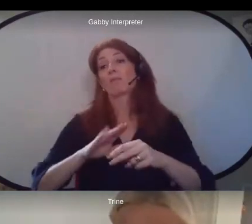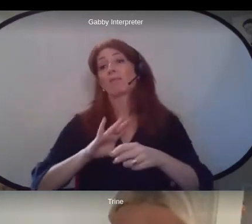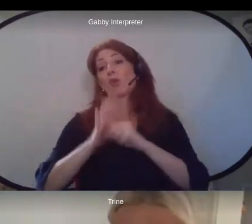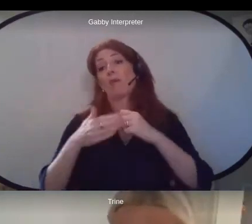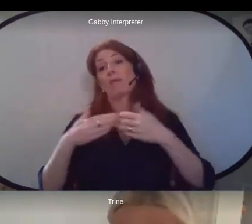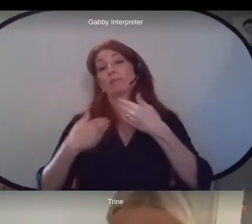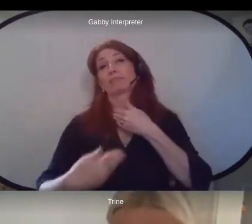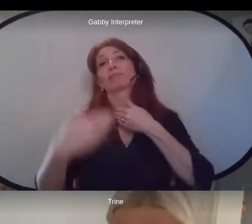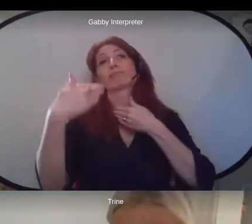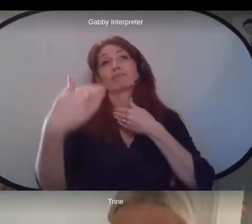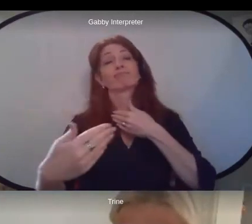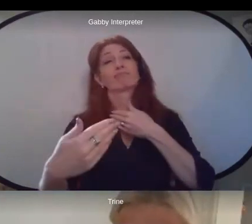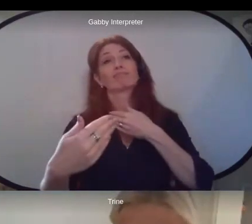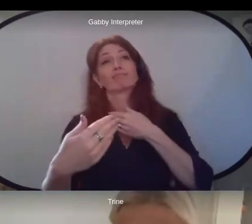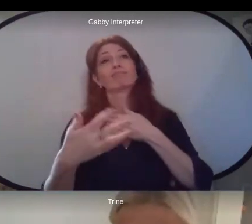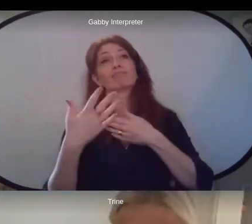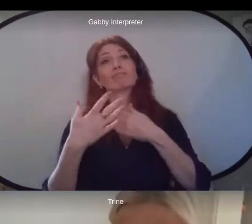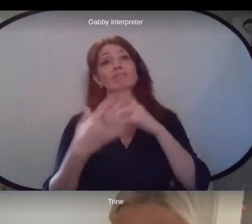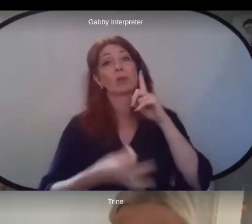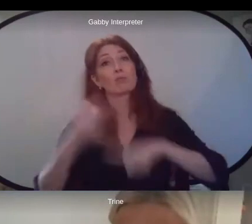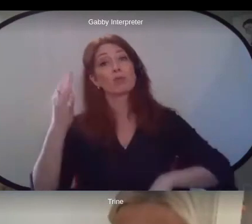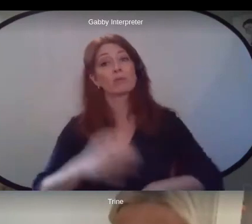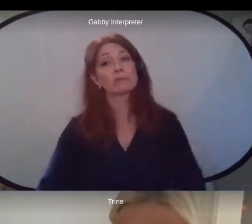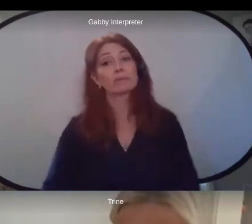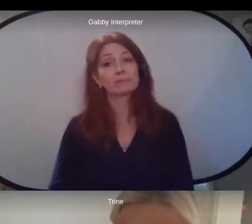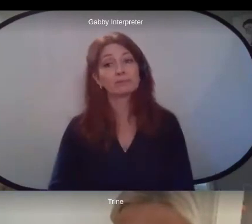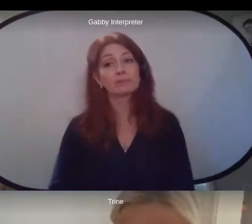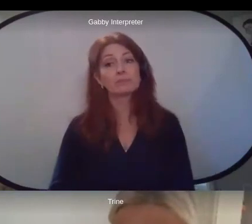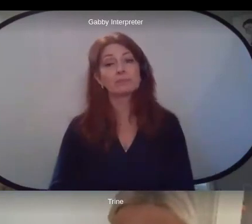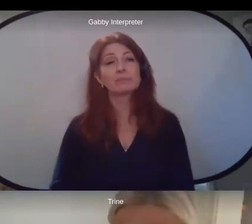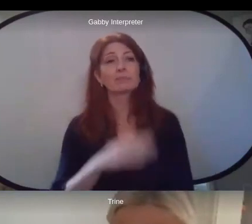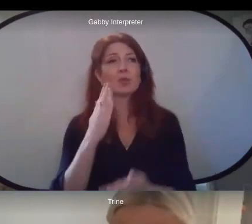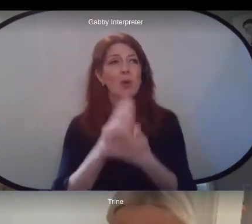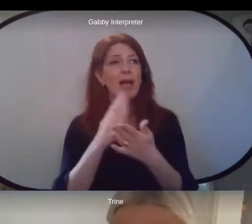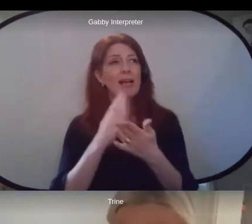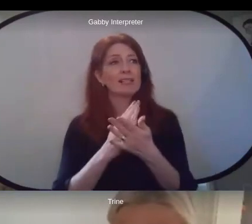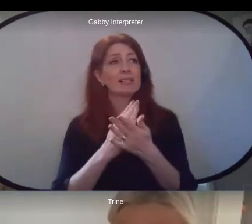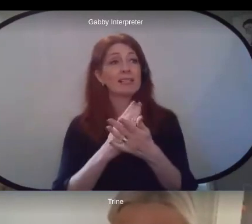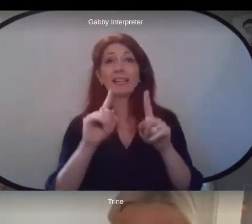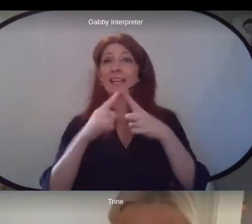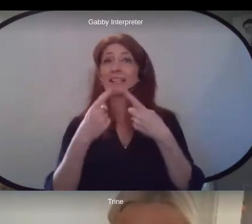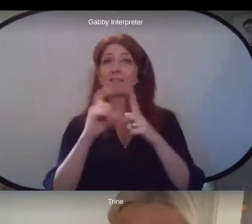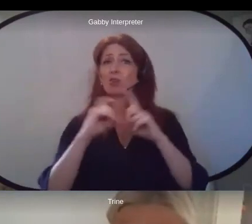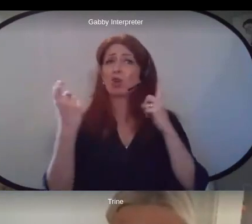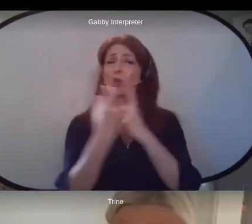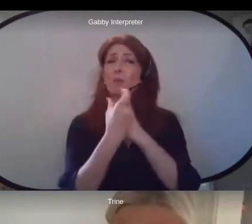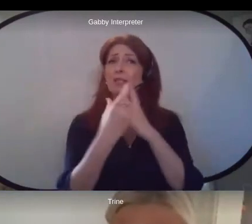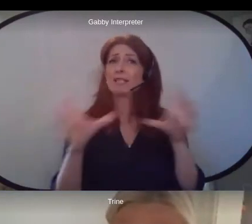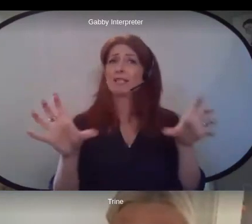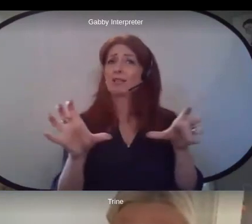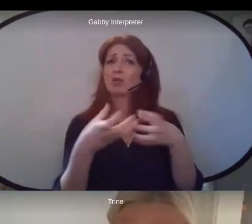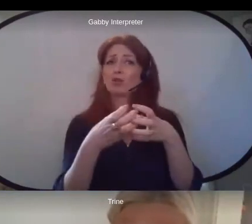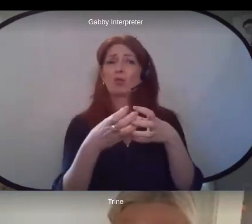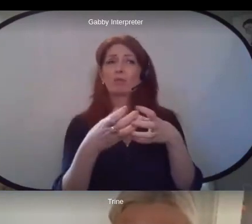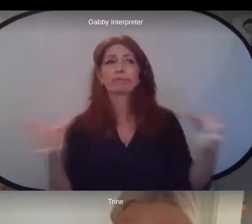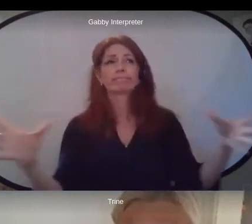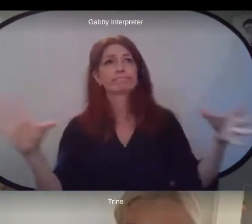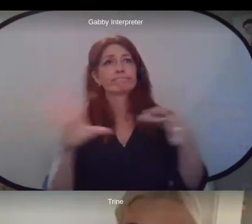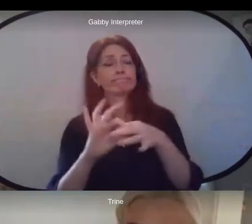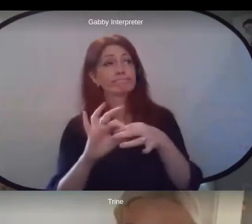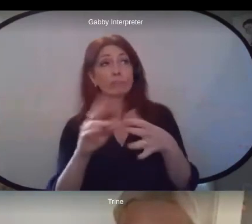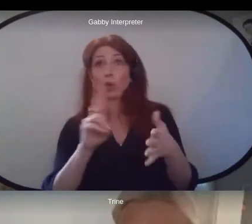this sort of period of time, is actually there's, you know, different community groups that wouldn't normally have sort of come together and sort of communicated with each other